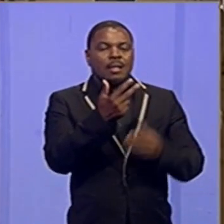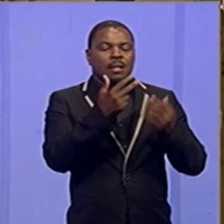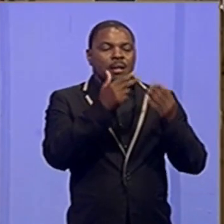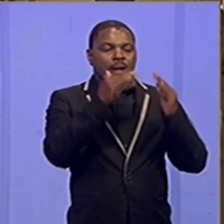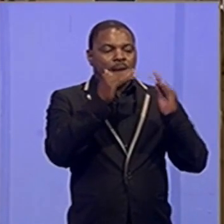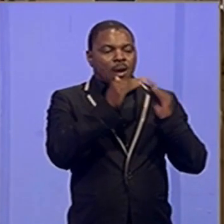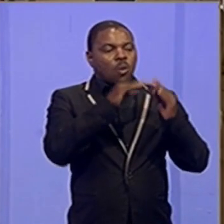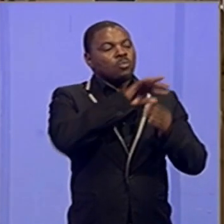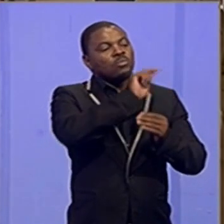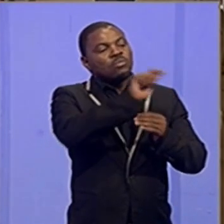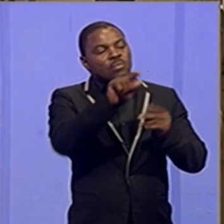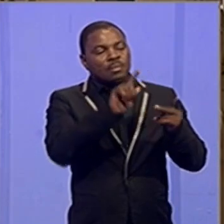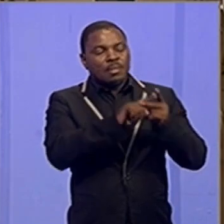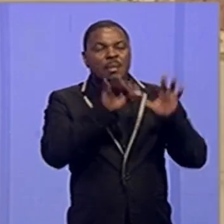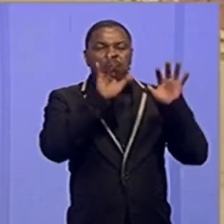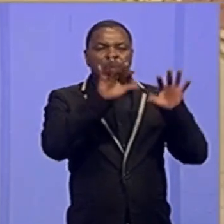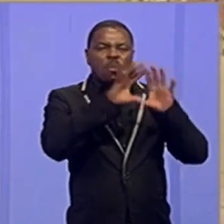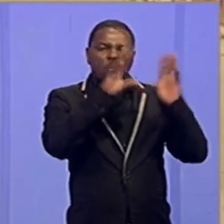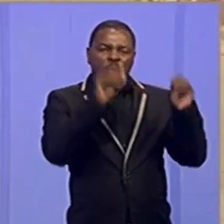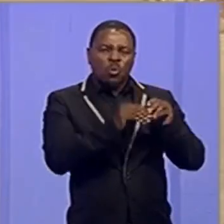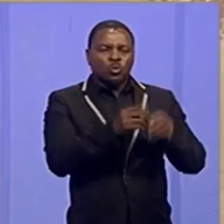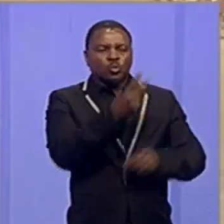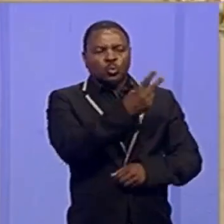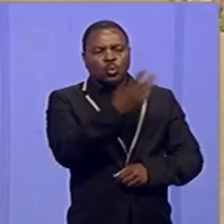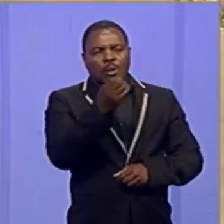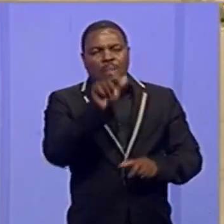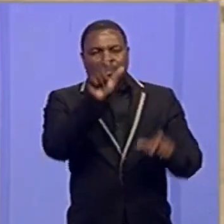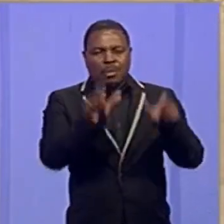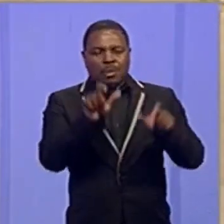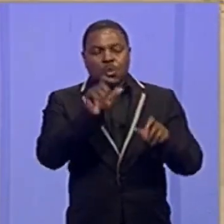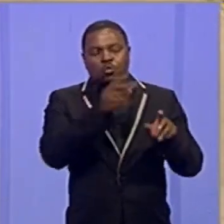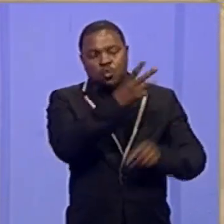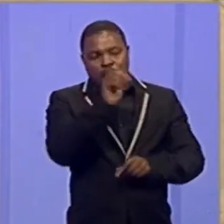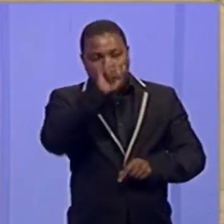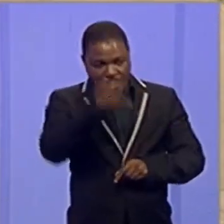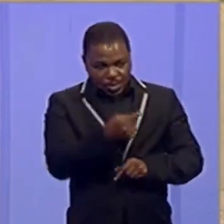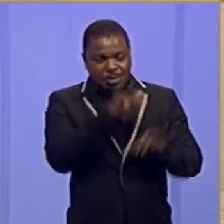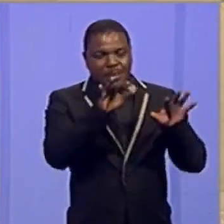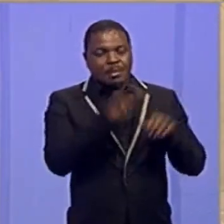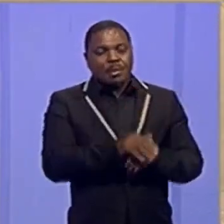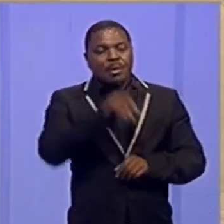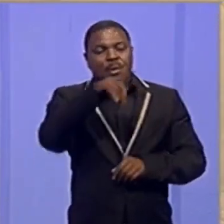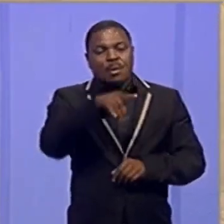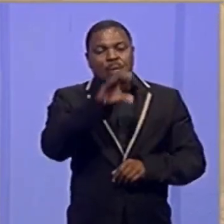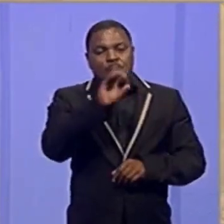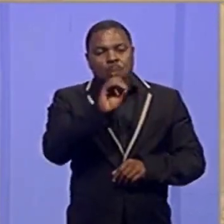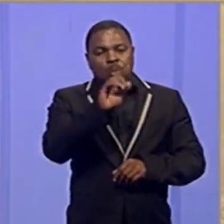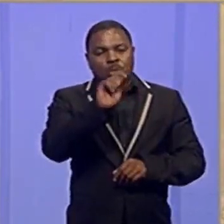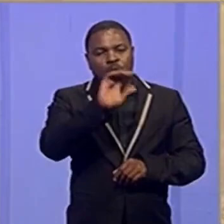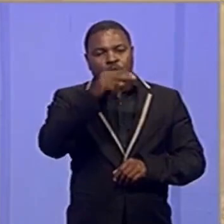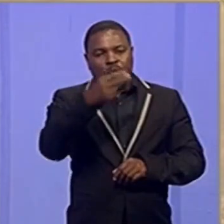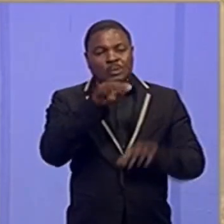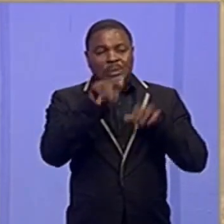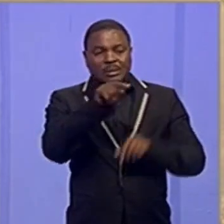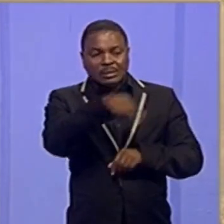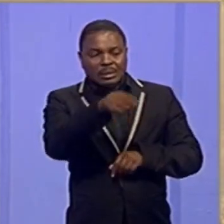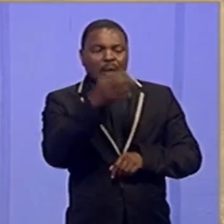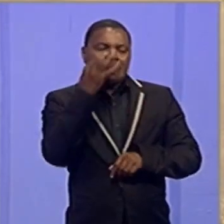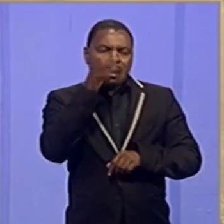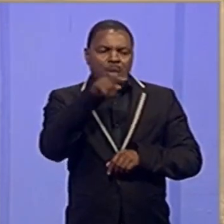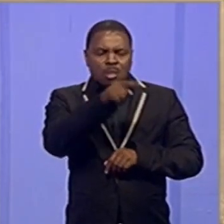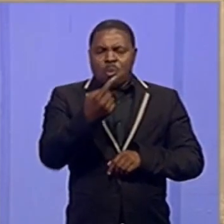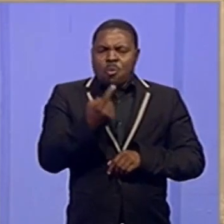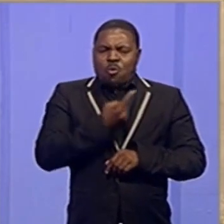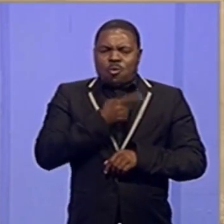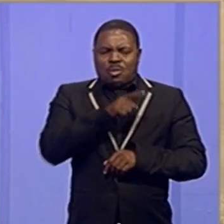fa palo ya batho e balelwa go dikete di le 200. Baagi ba kwa Potchefstroom ba re ke bone fela ba ba duelang madi a